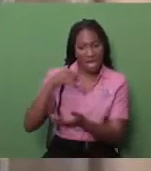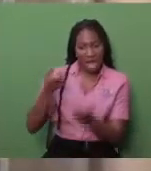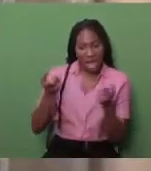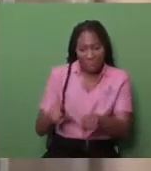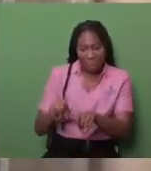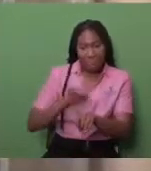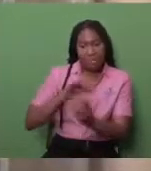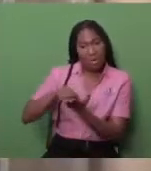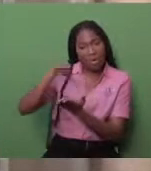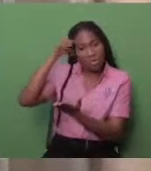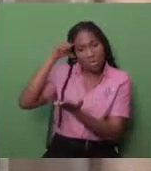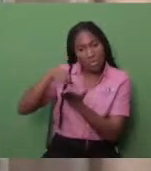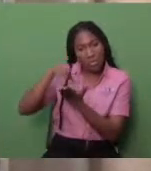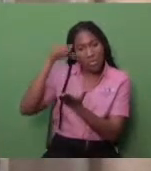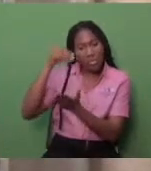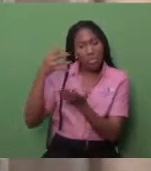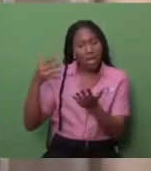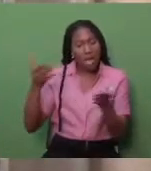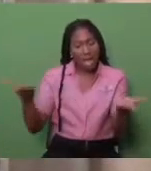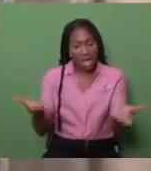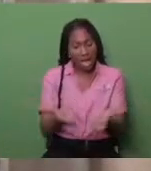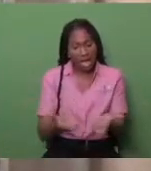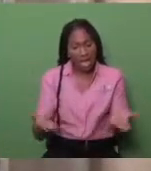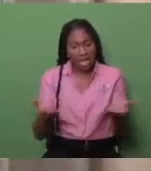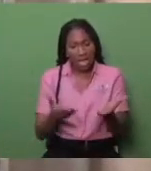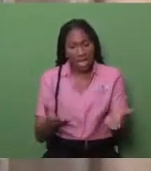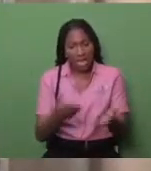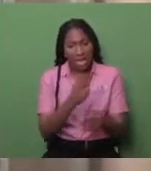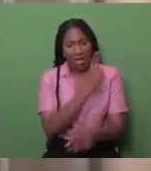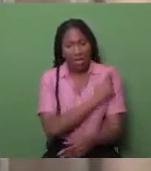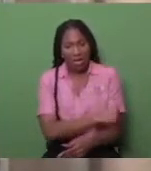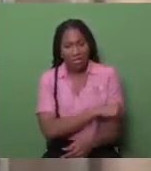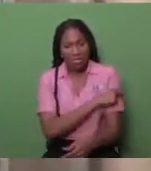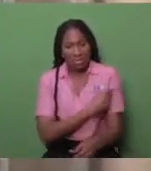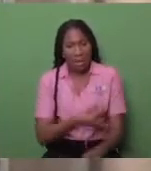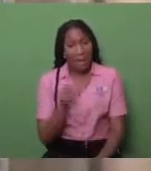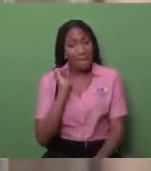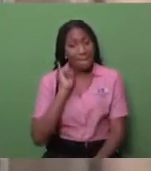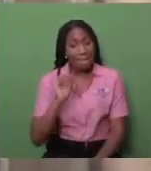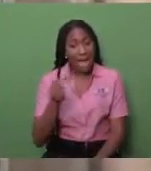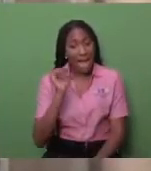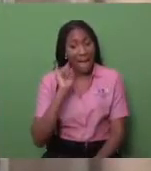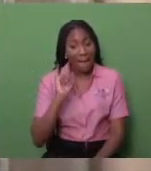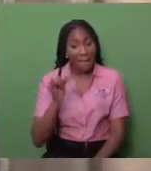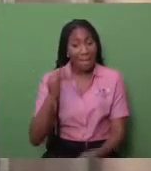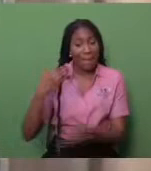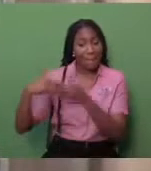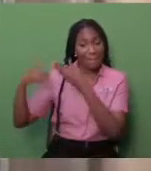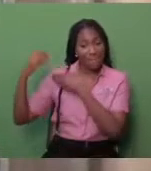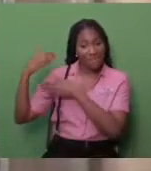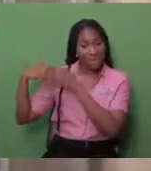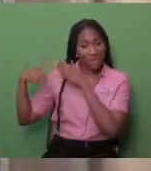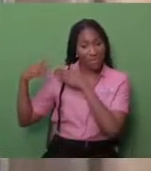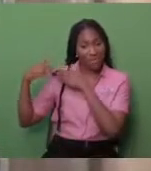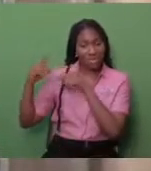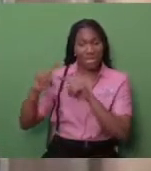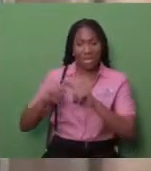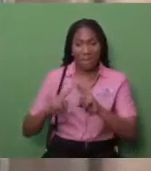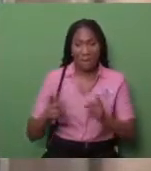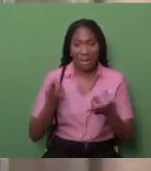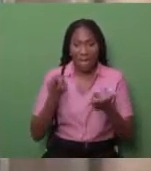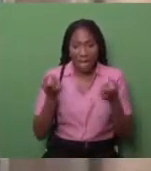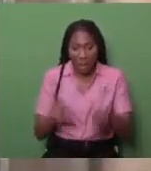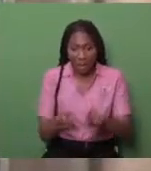our health sector. It was bad before, and we all knew this, but COVID forced the world to see what incompetence we have to deal with